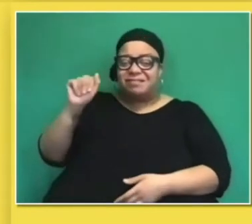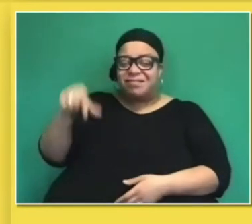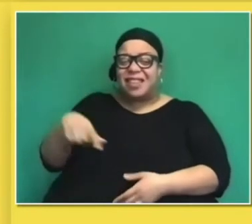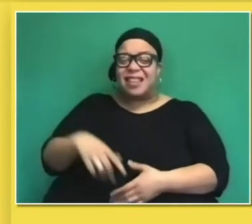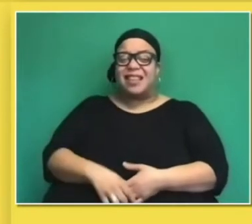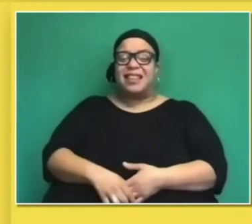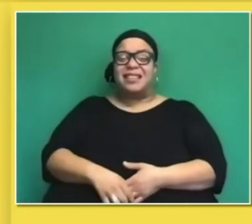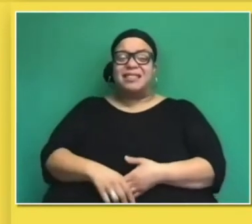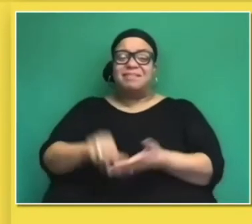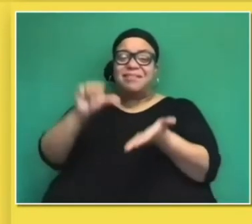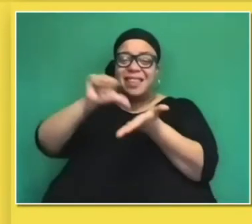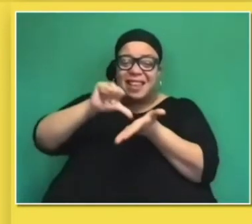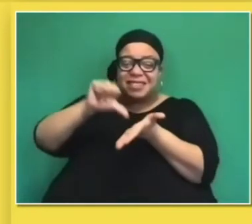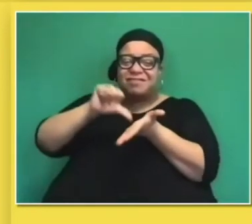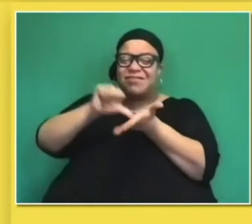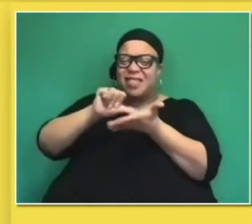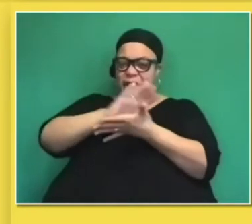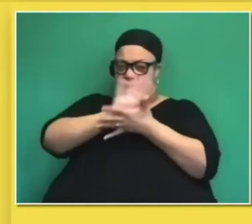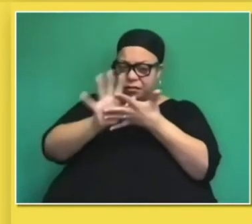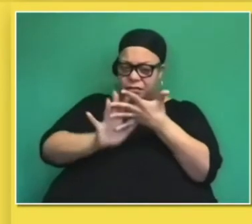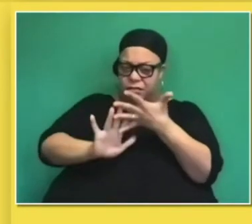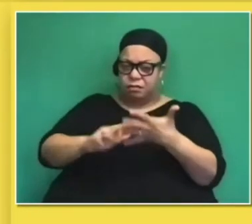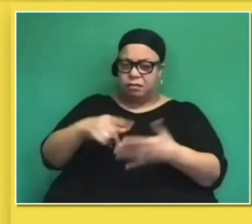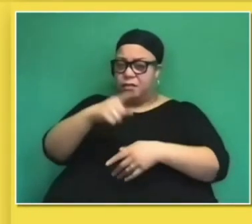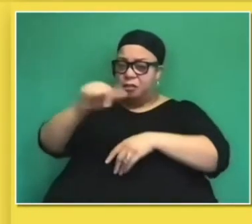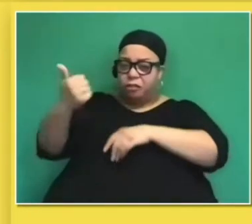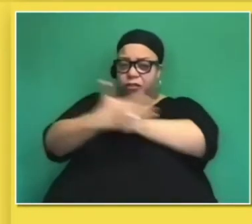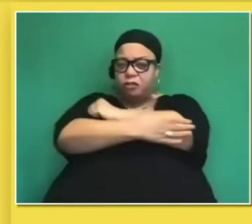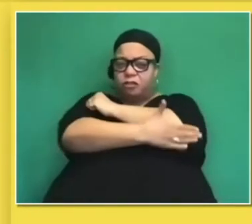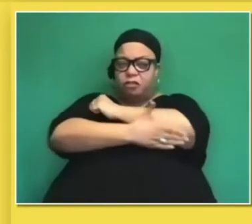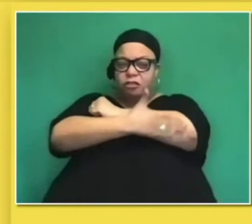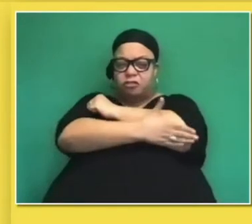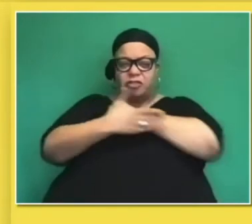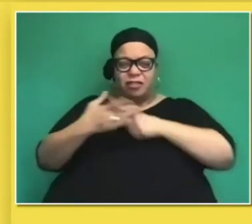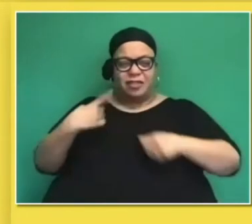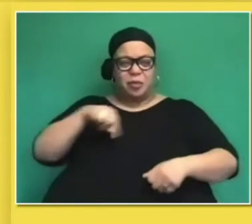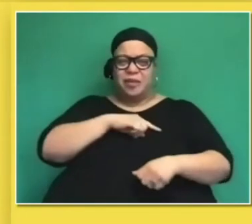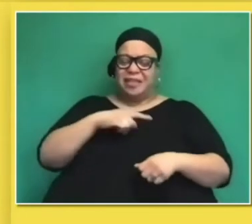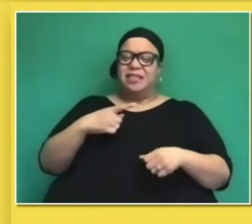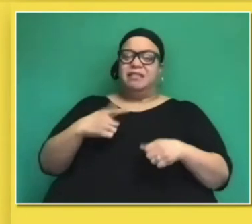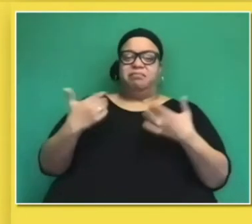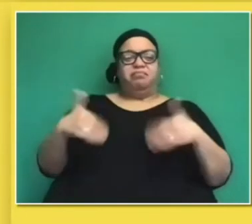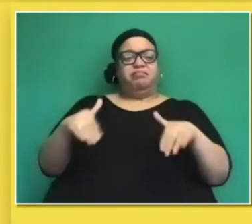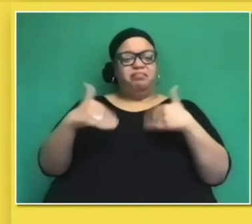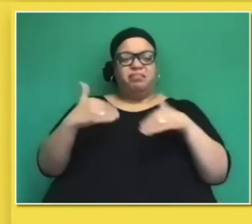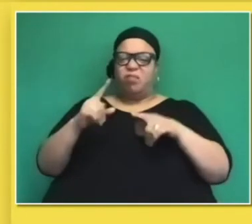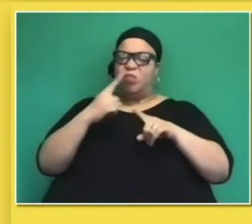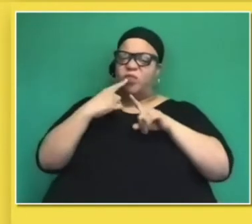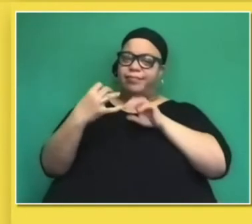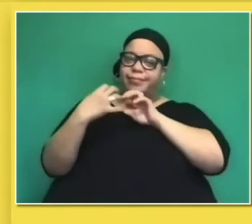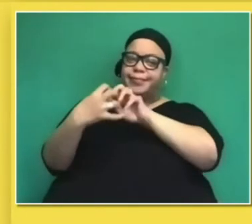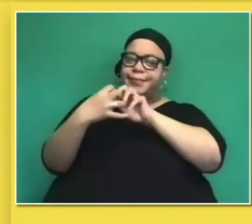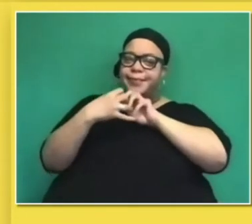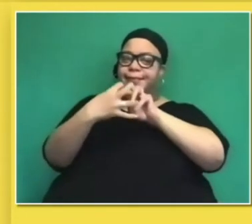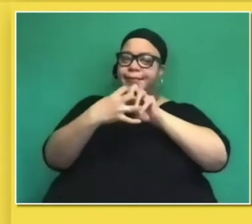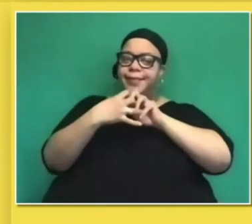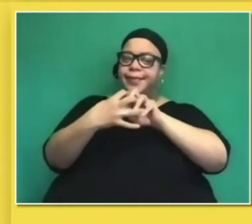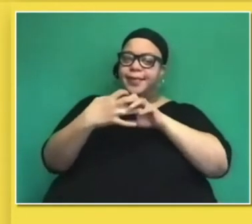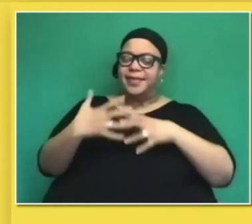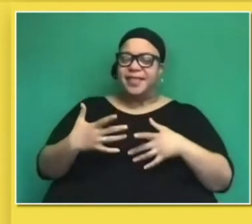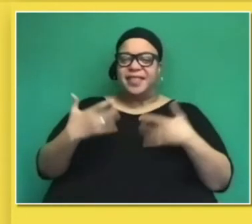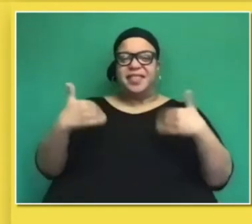with a cheerful spirit and say that what we are seeing happening right now, even as the returns are yet to fully come